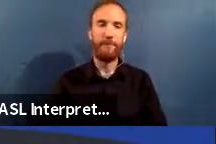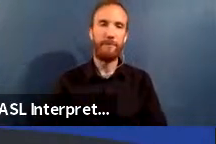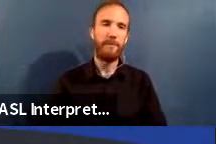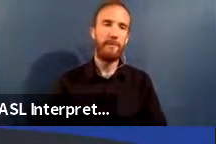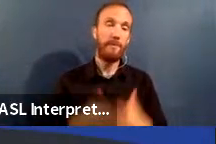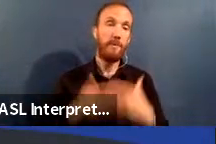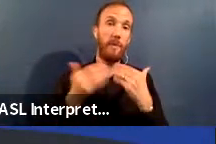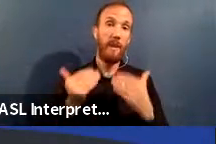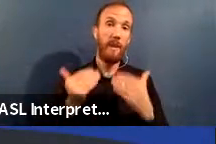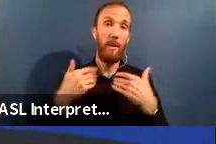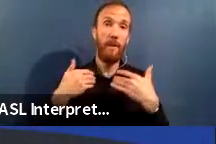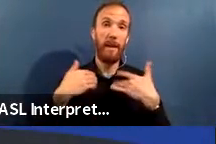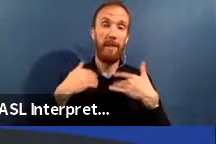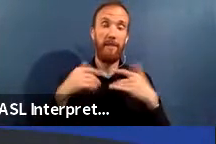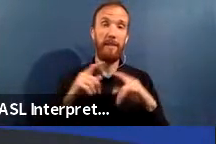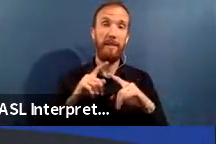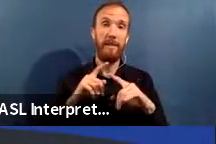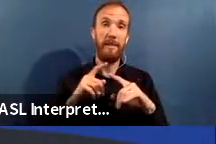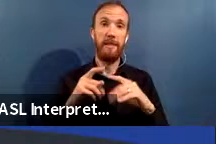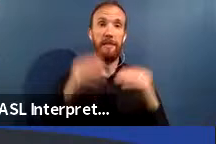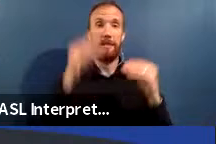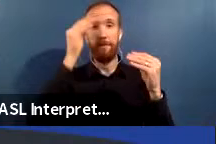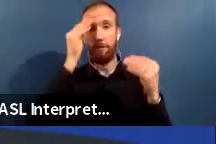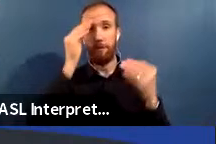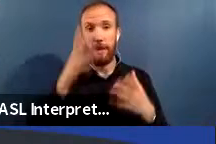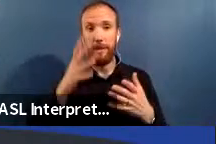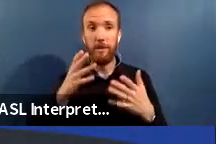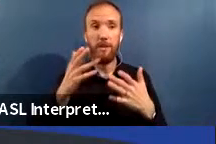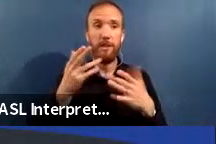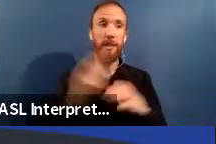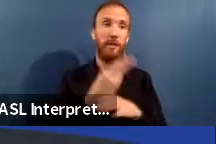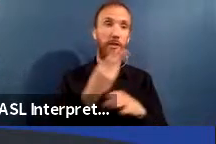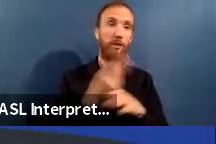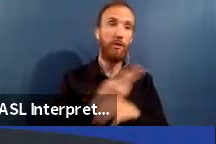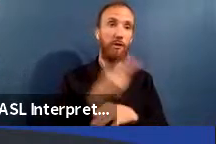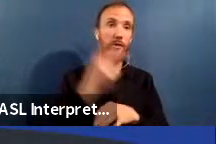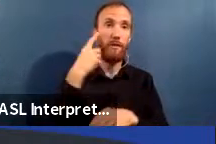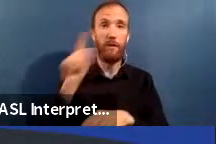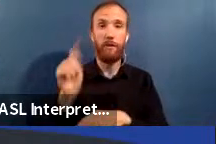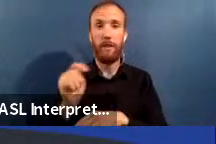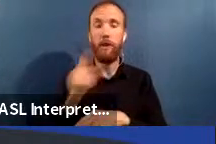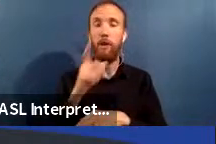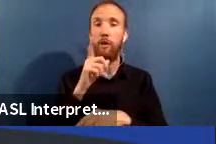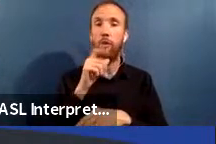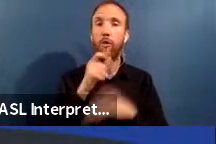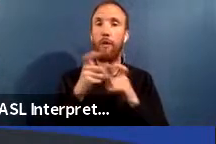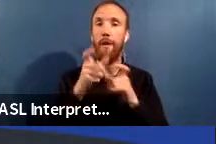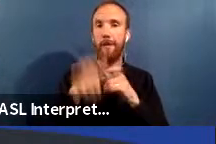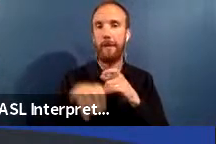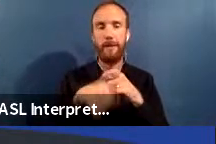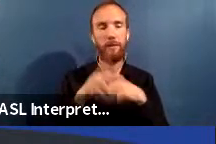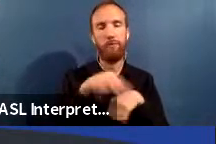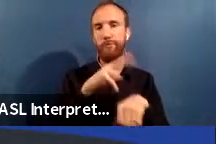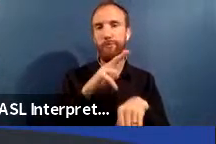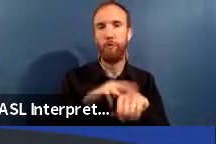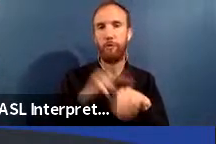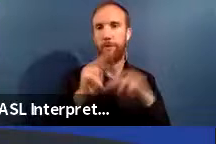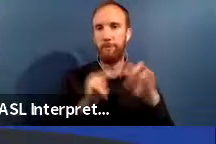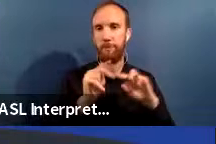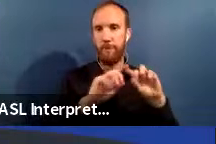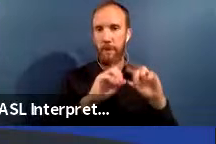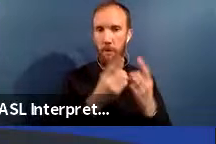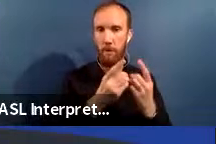for use and functionality of the restrooms are performed by the facilities department on an ongoing basis. But the capital